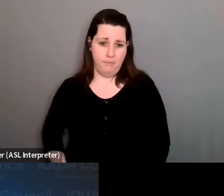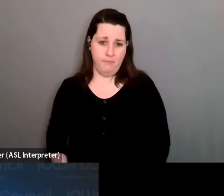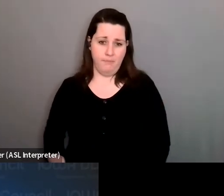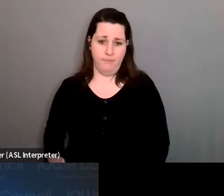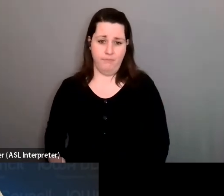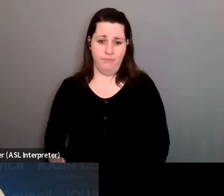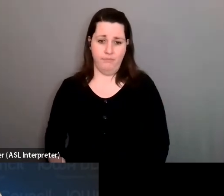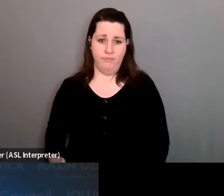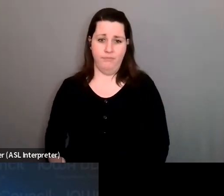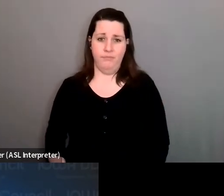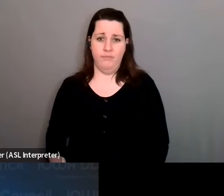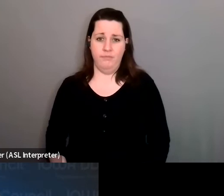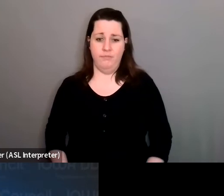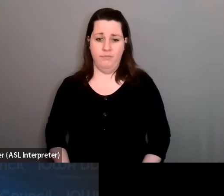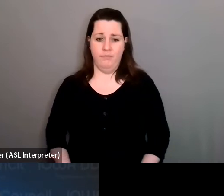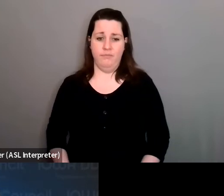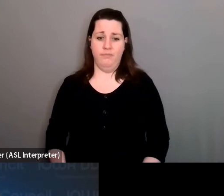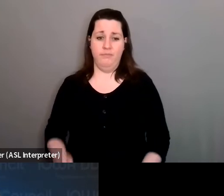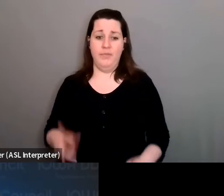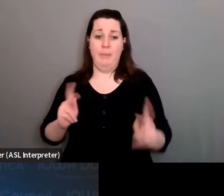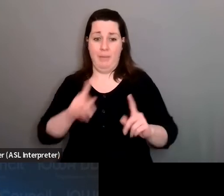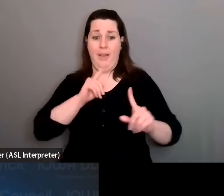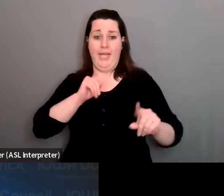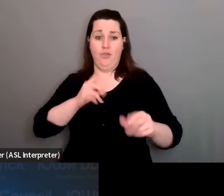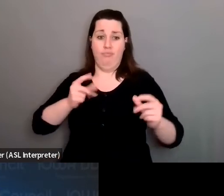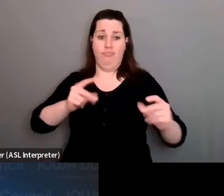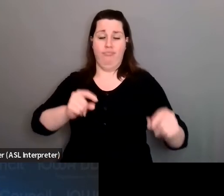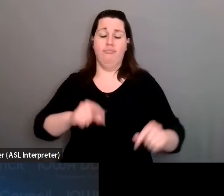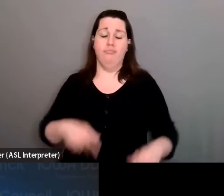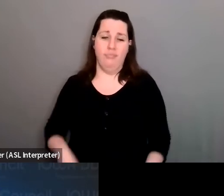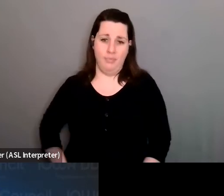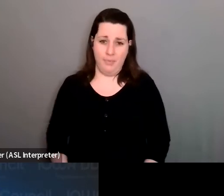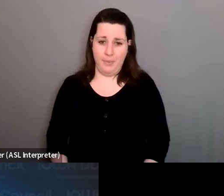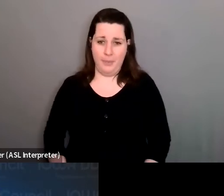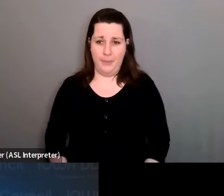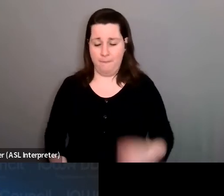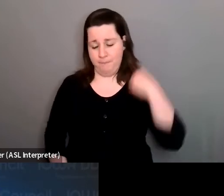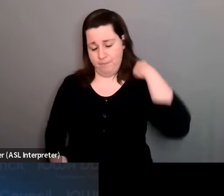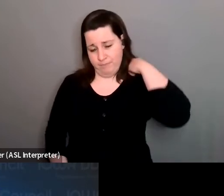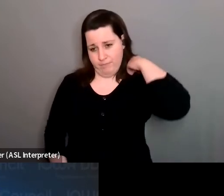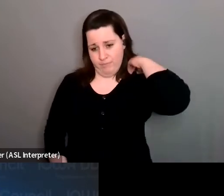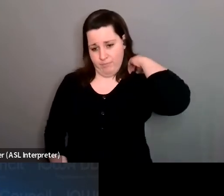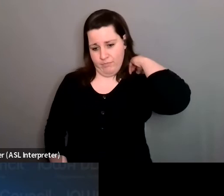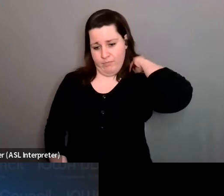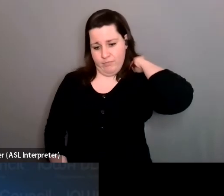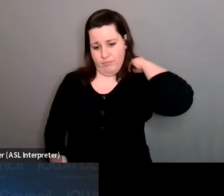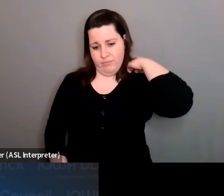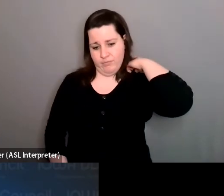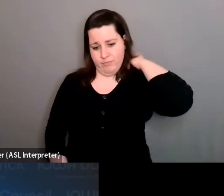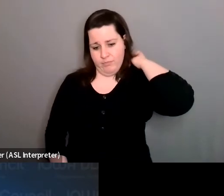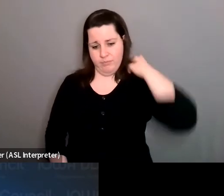All right, looks like we've got people answering really quickly. We're getting up there. We'll give it one more minute.